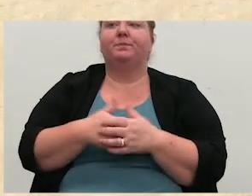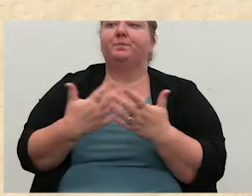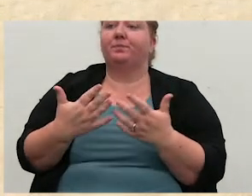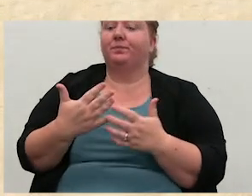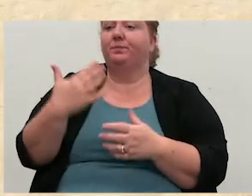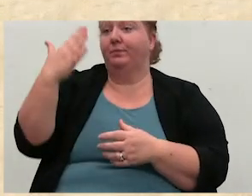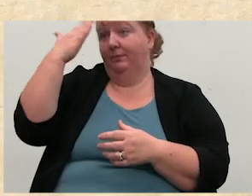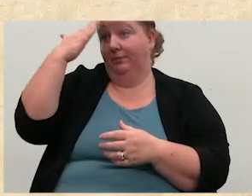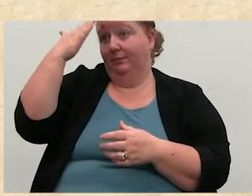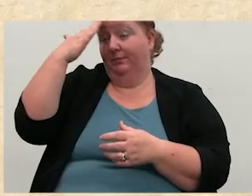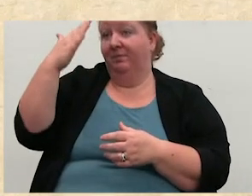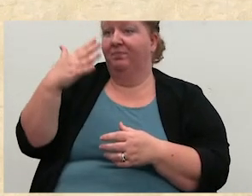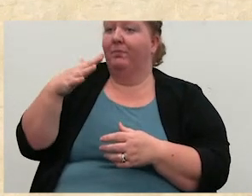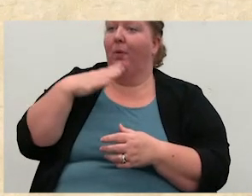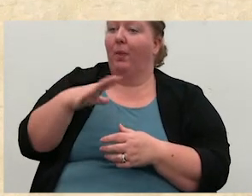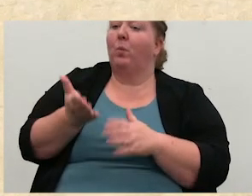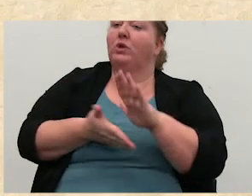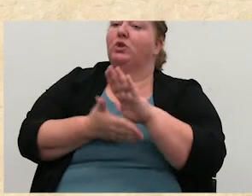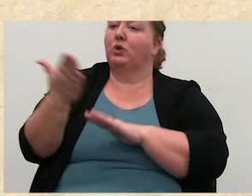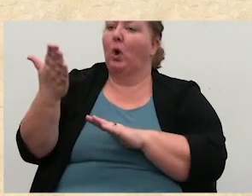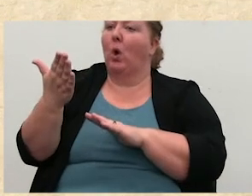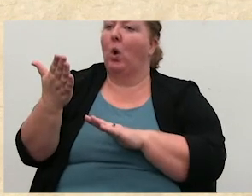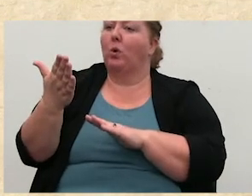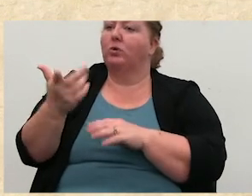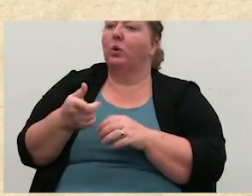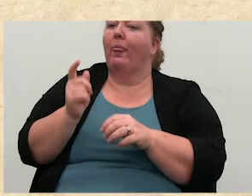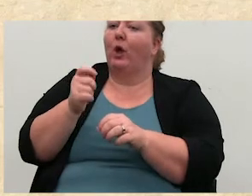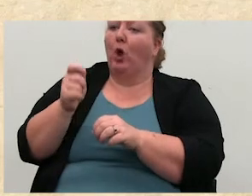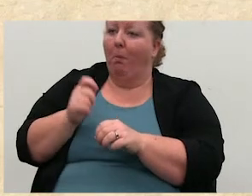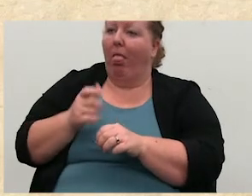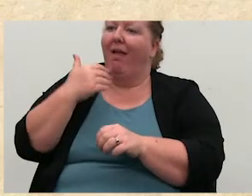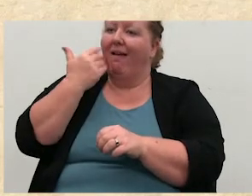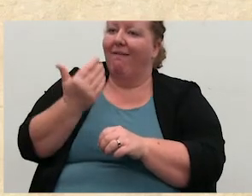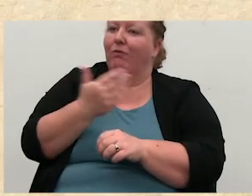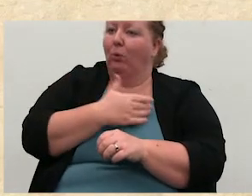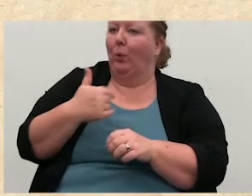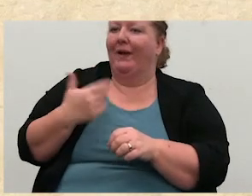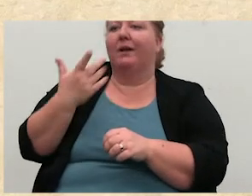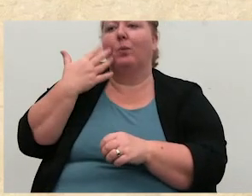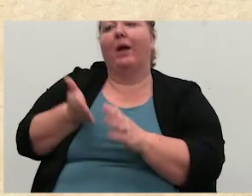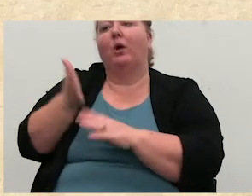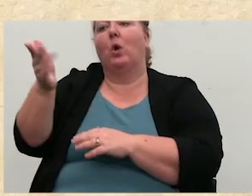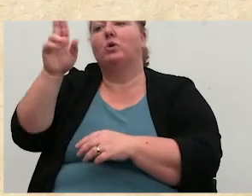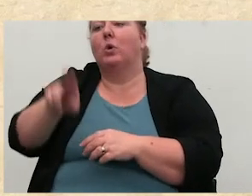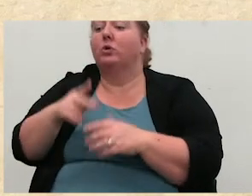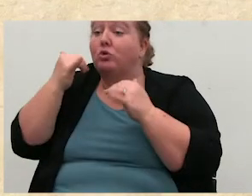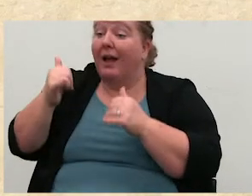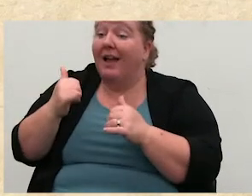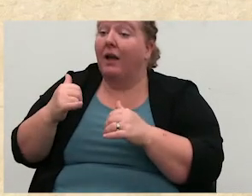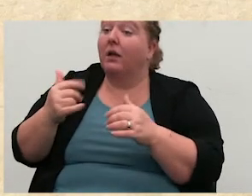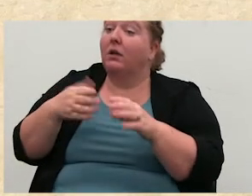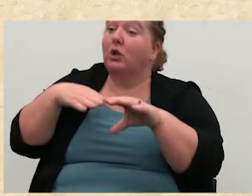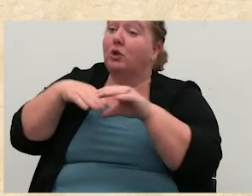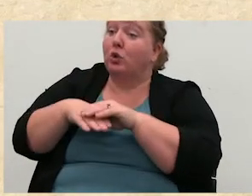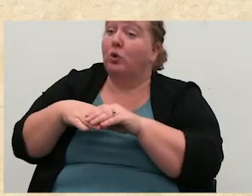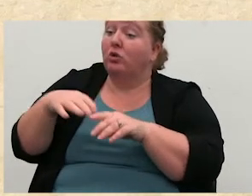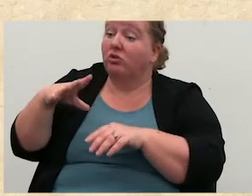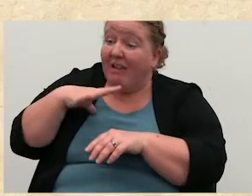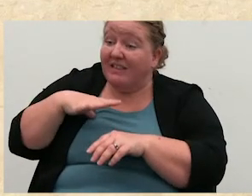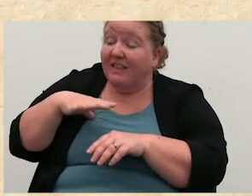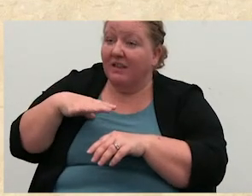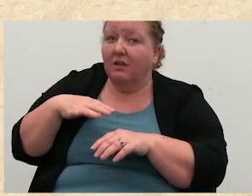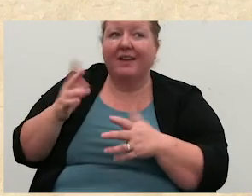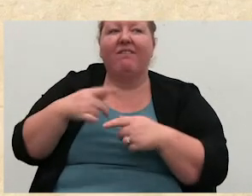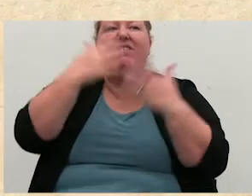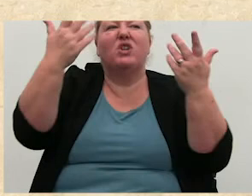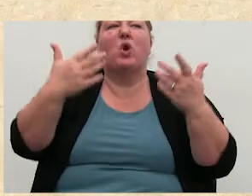Tommy to call up the cobbler's every morning on his way to school to see if her shoes are done. For anyone under 30, again, a cobbler is somebody